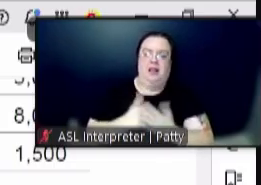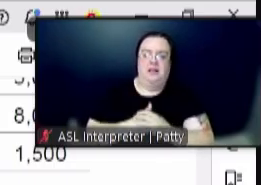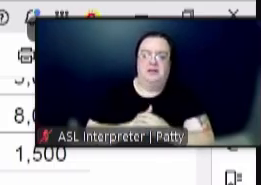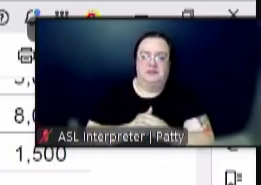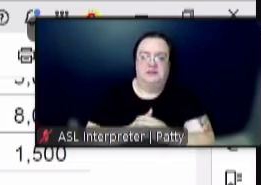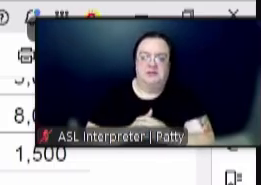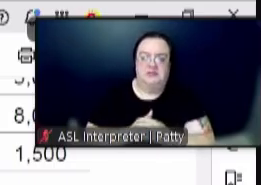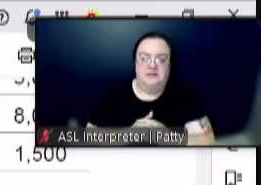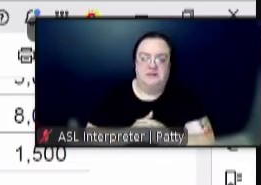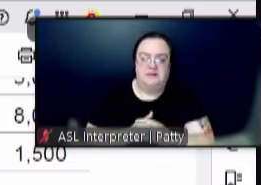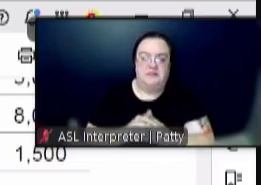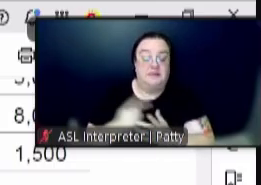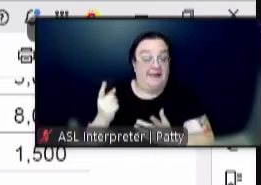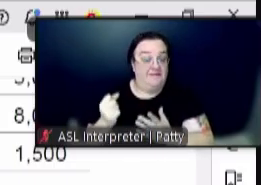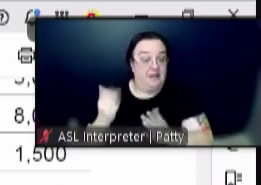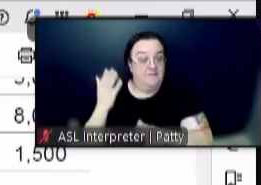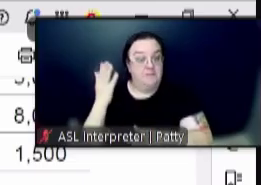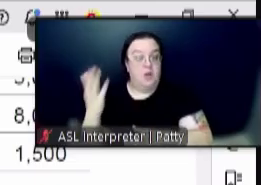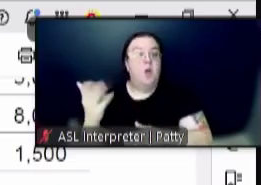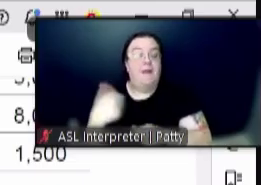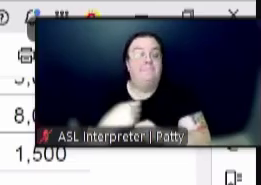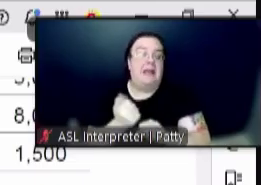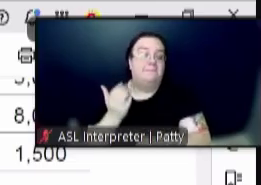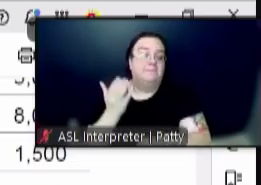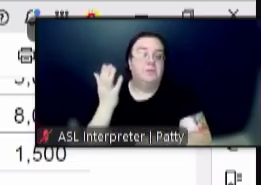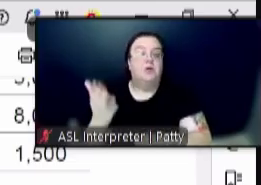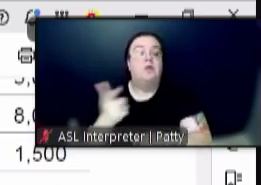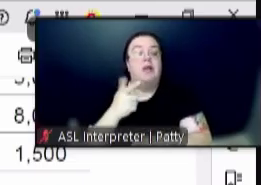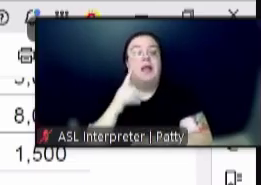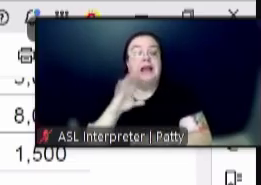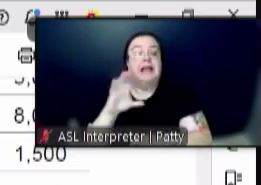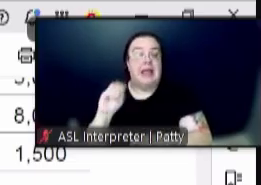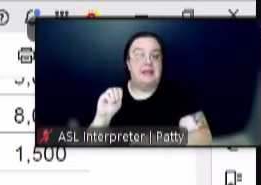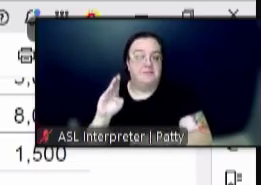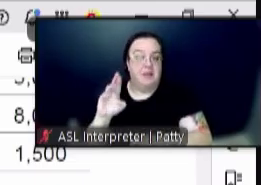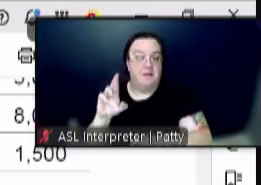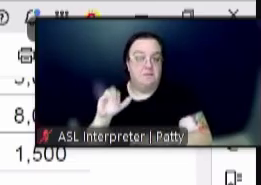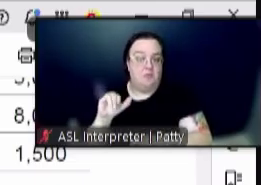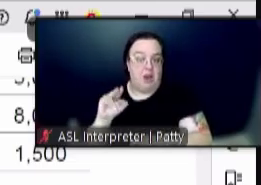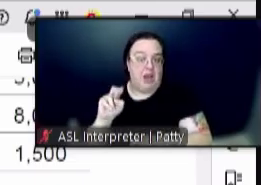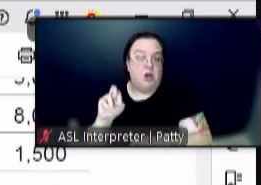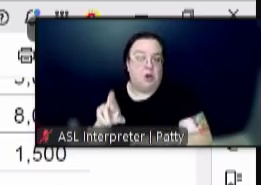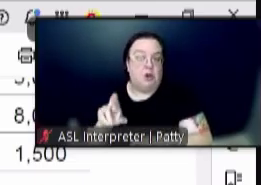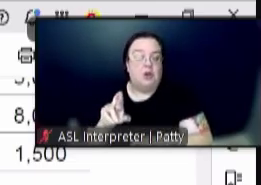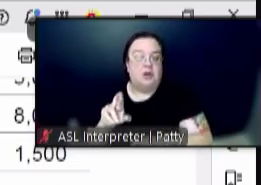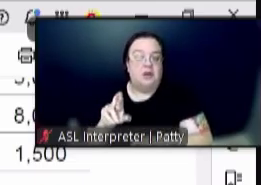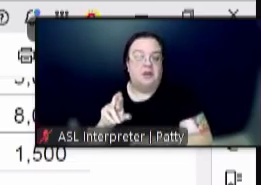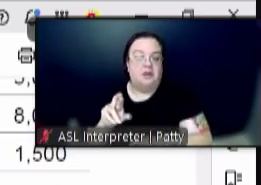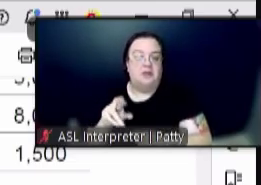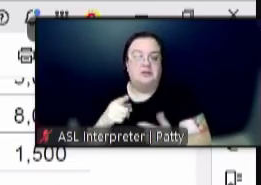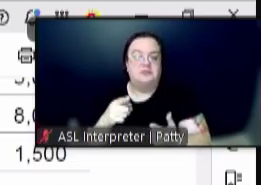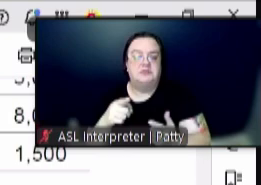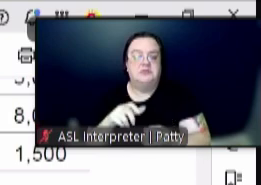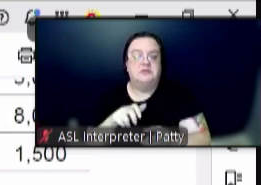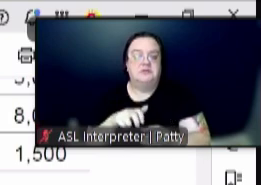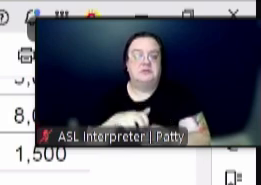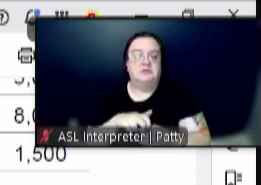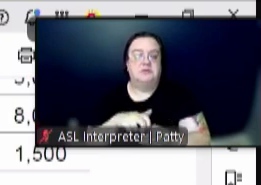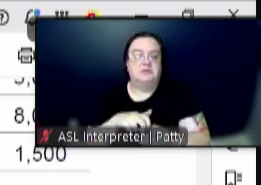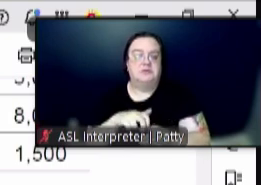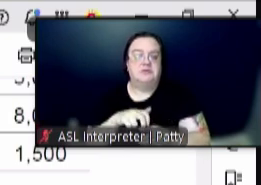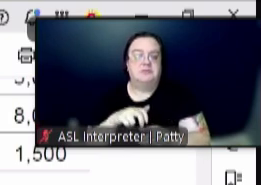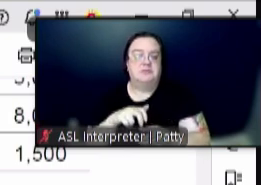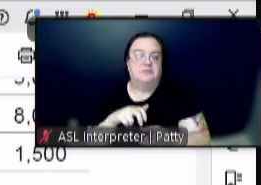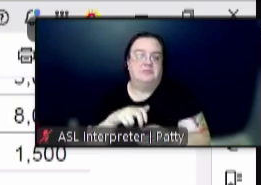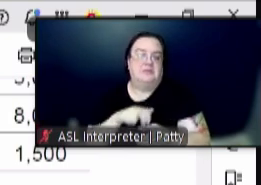Can I get a motion? I make a motion. This is Councilmember Briner. Progress of the meeting, if she's able to log on,